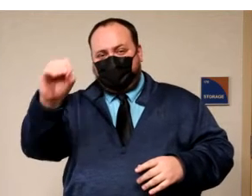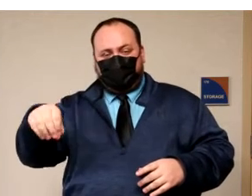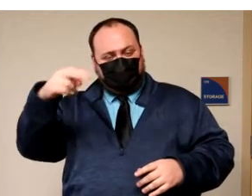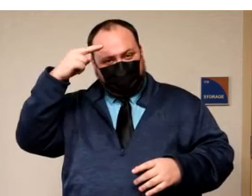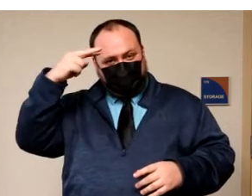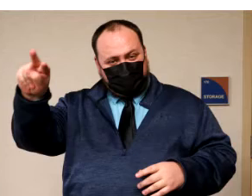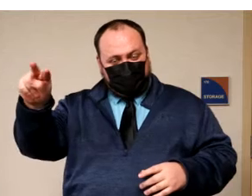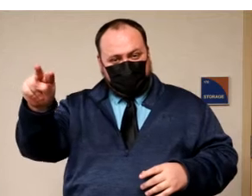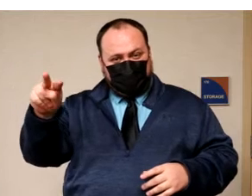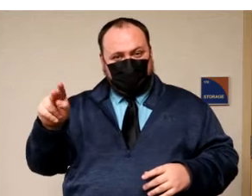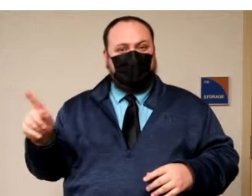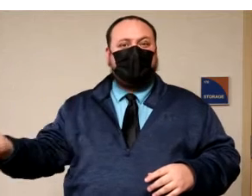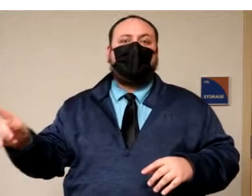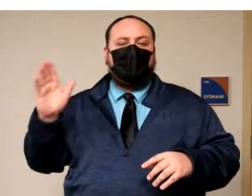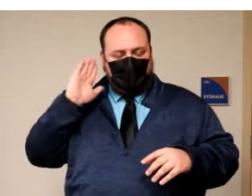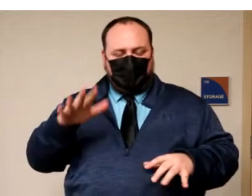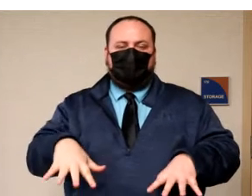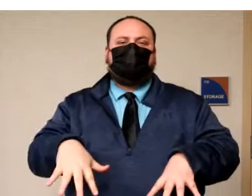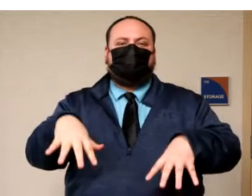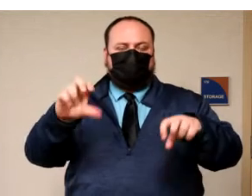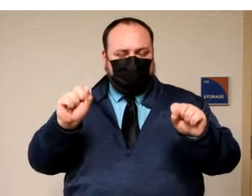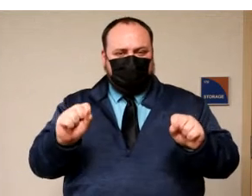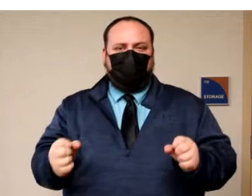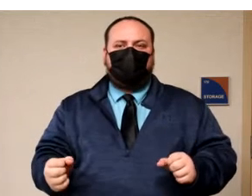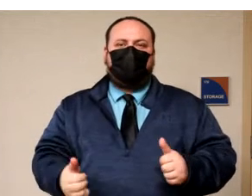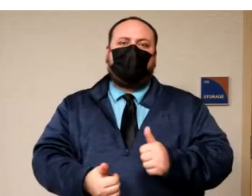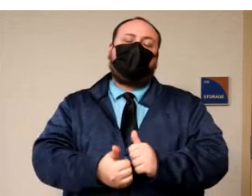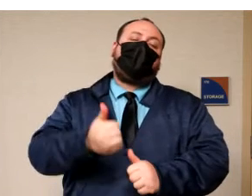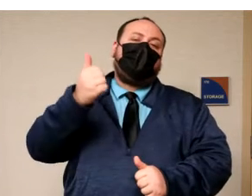takes up most of the